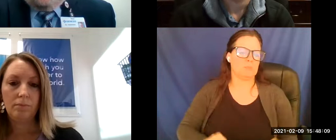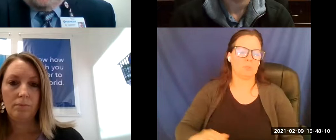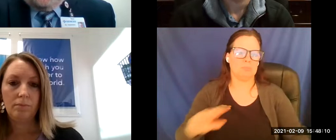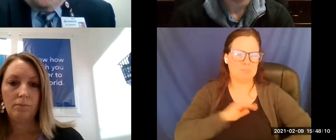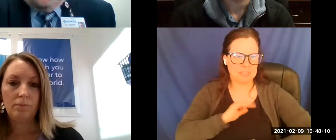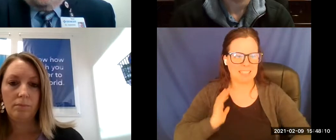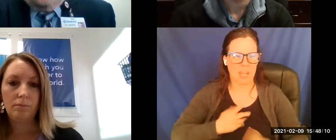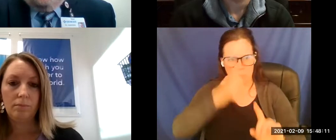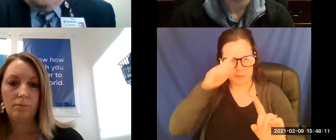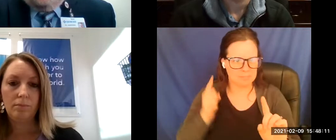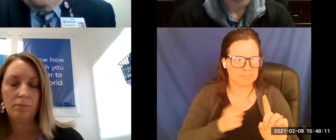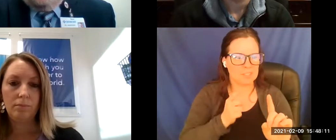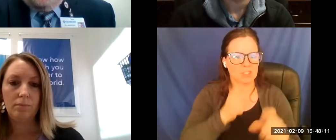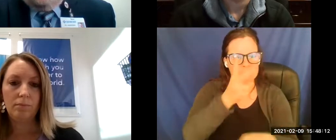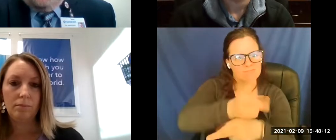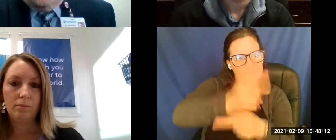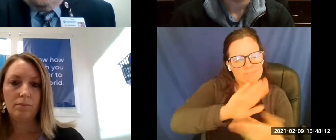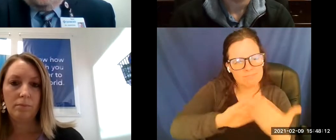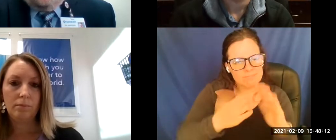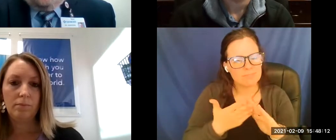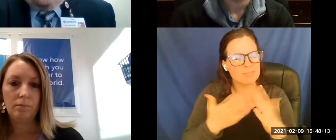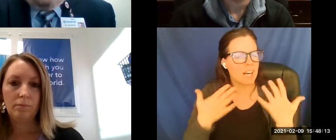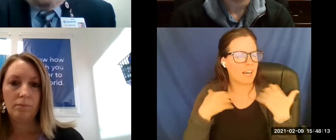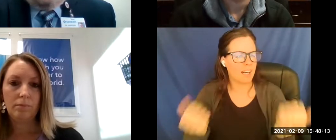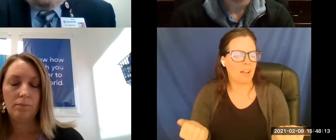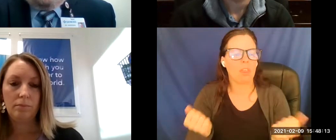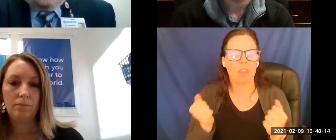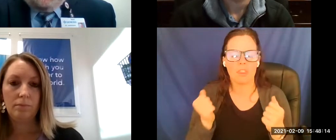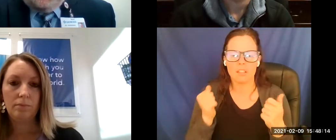that in partnership with the health department, UnityPoint, and community healthcare.